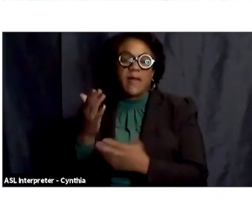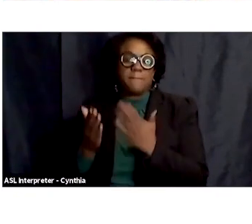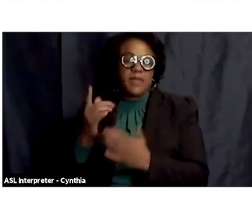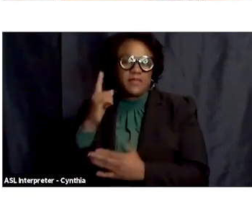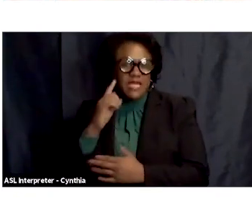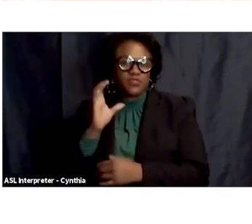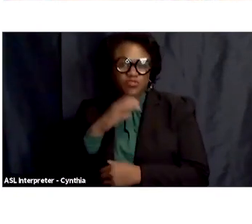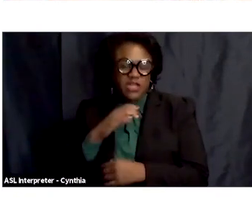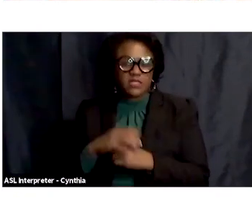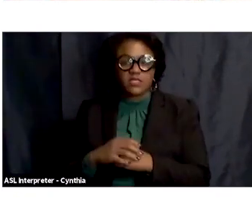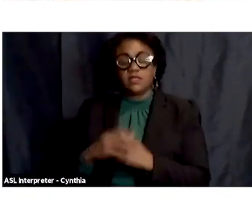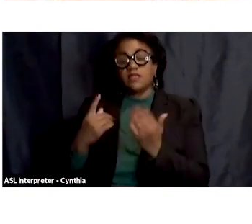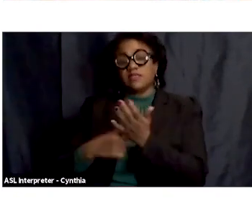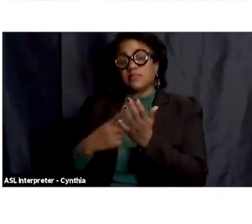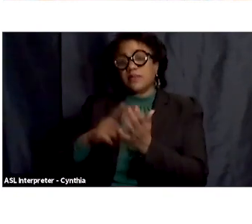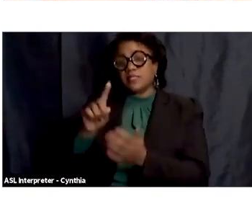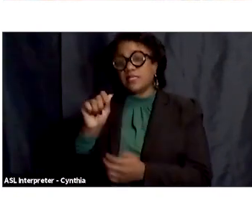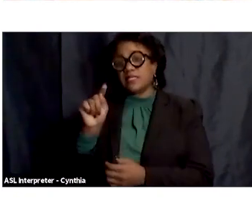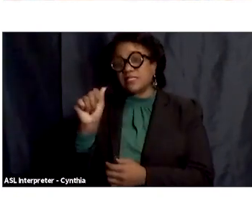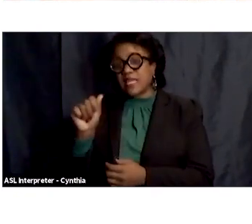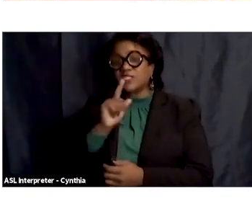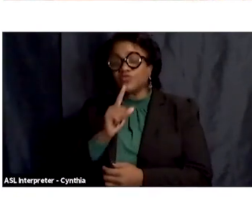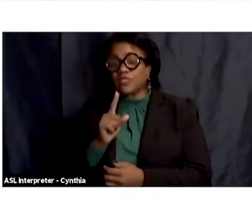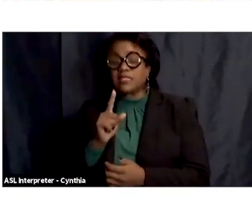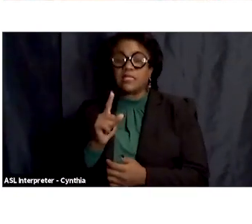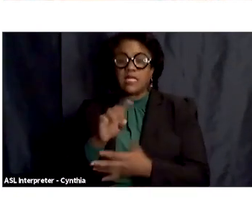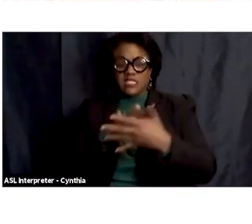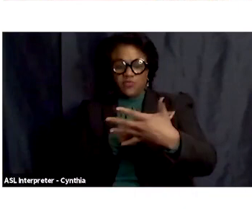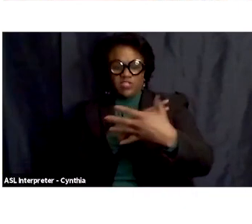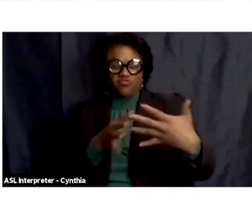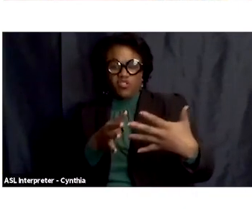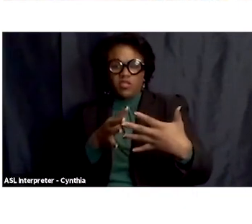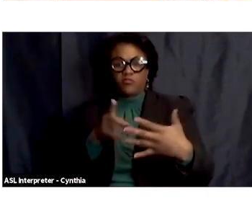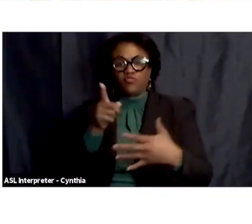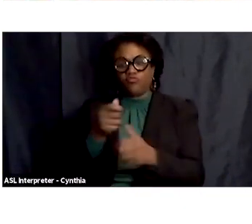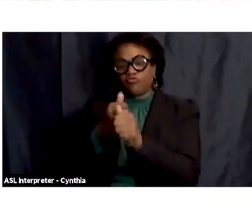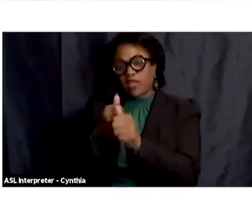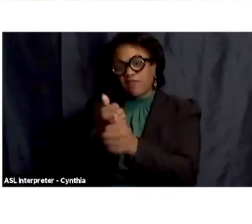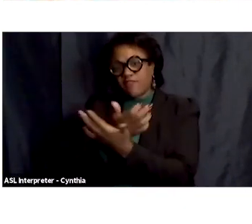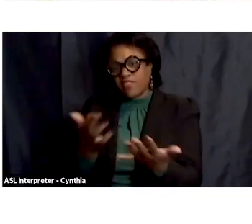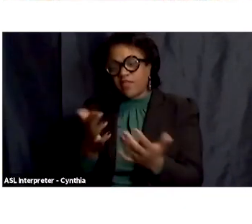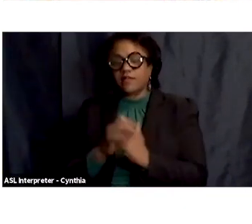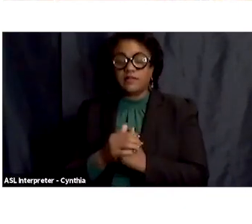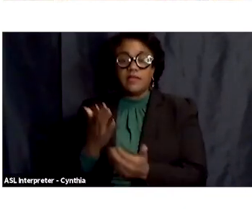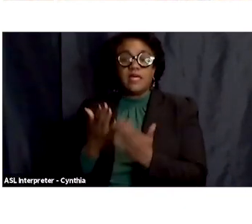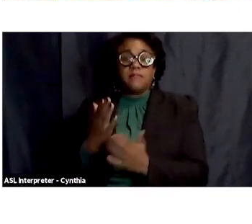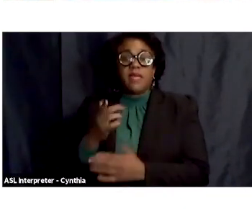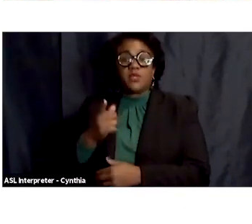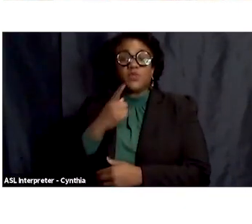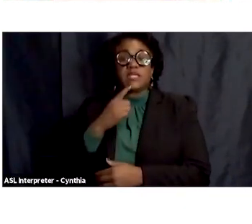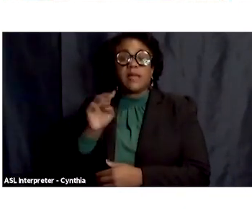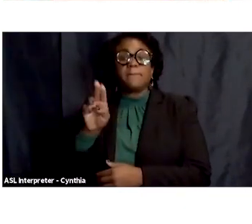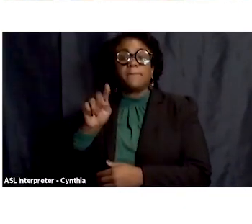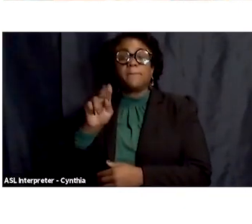thing. Sometimes data can be just a spreadsheet that you keep really good track of. Let's say that you are doing mutual aid and you have